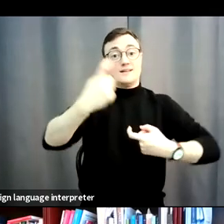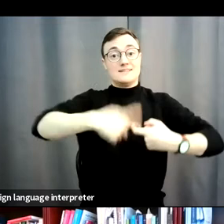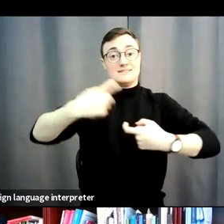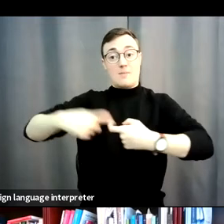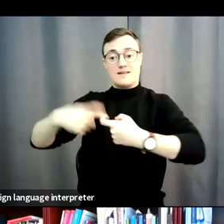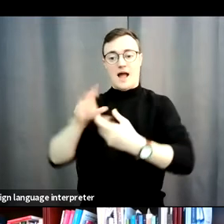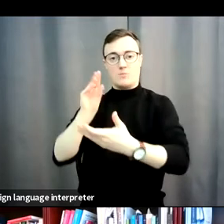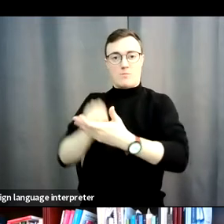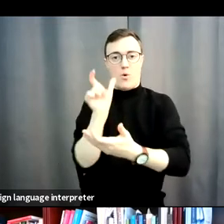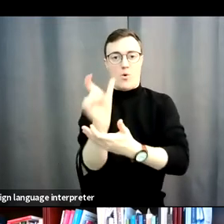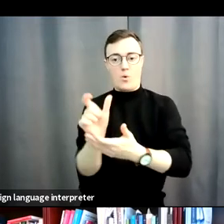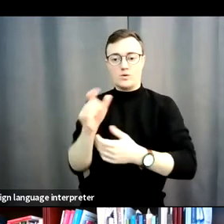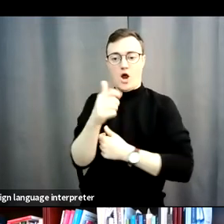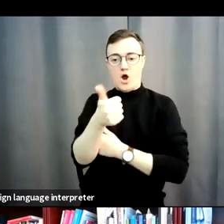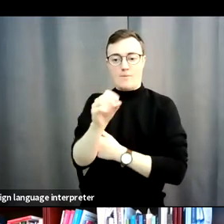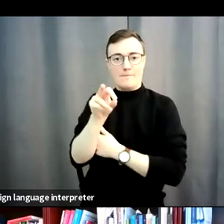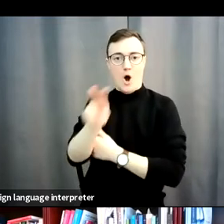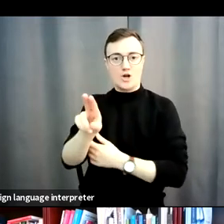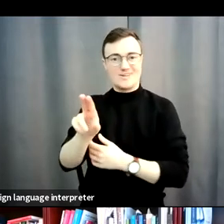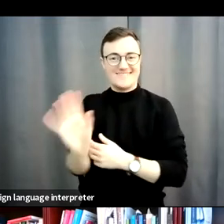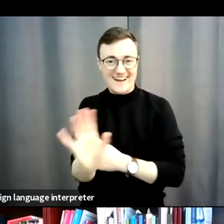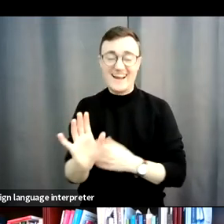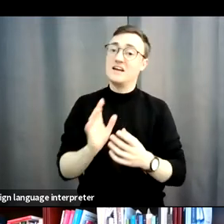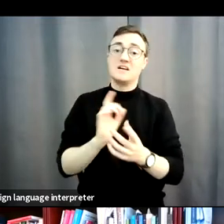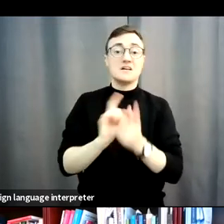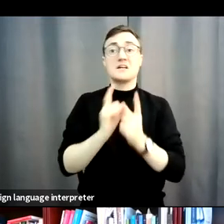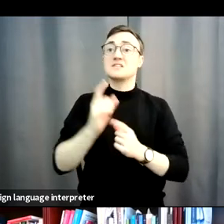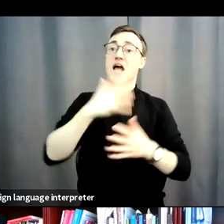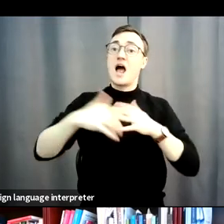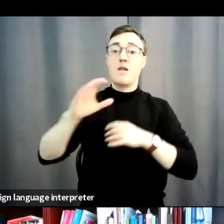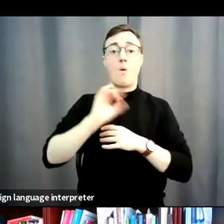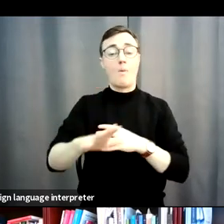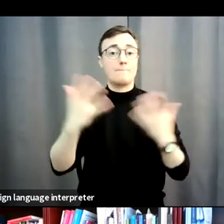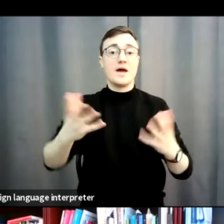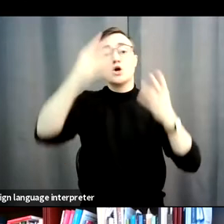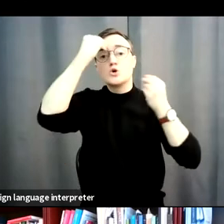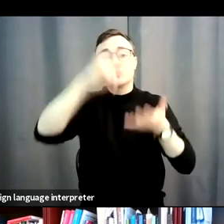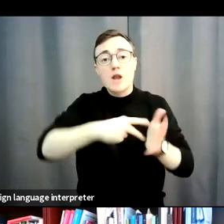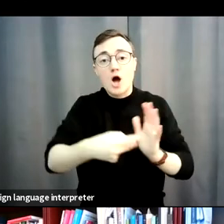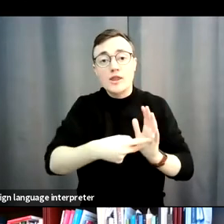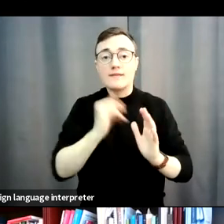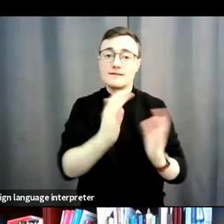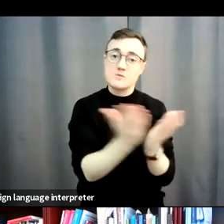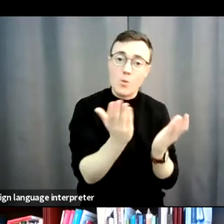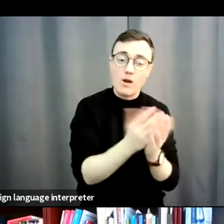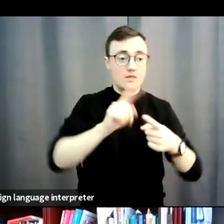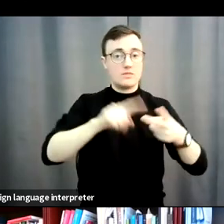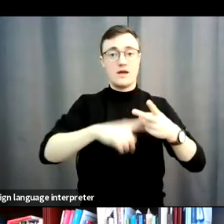about curricula at school or special education. It could be about health issues, but also